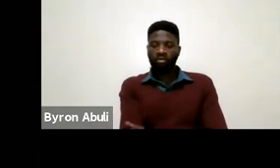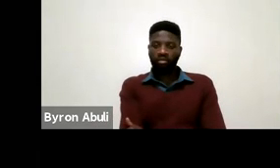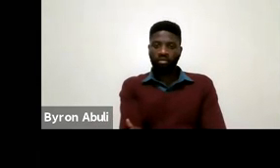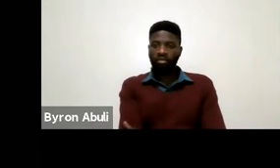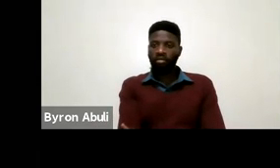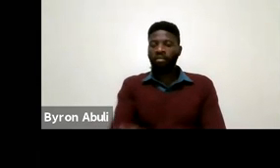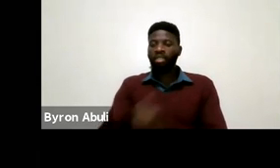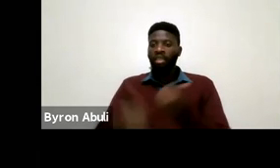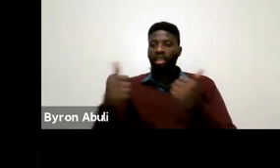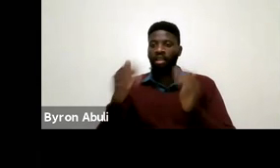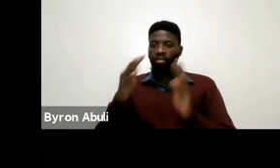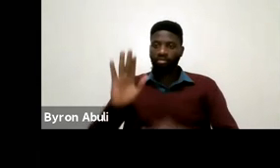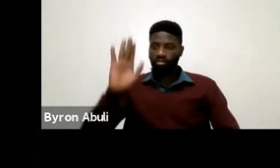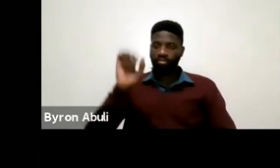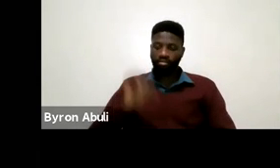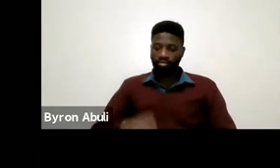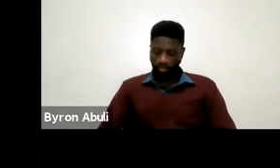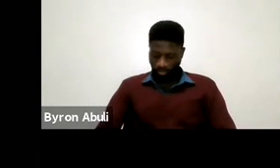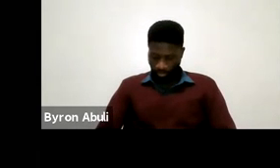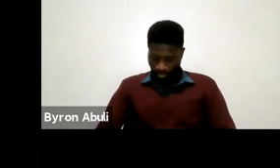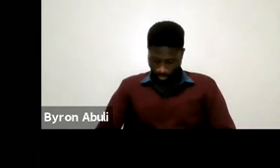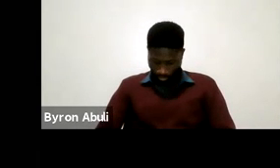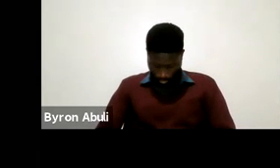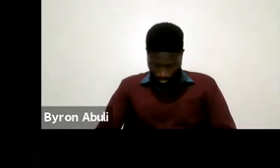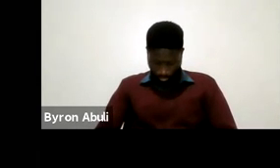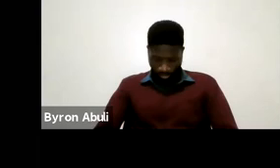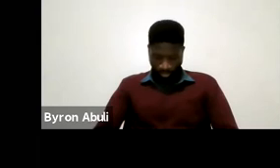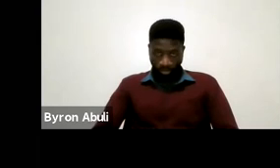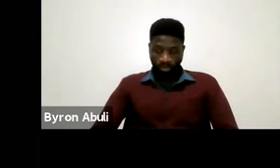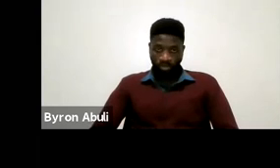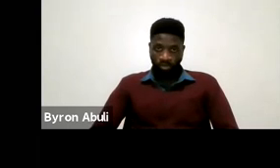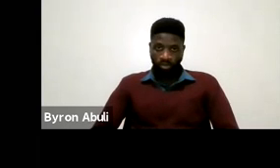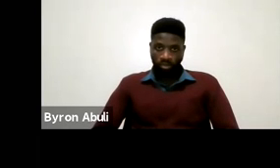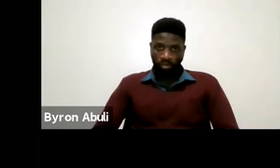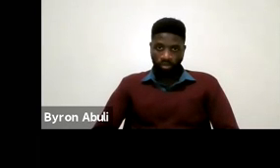Anybody, you can raise your hand. I can see you.